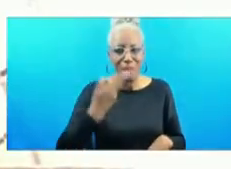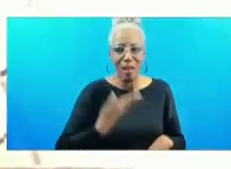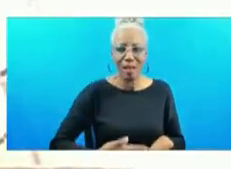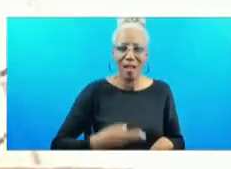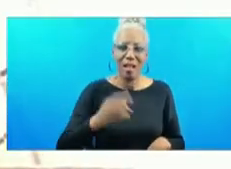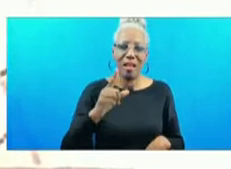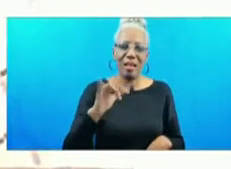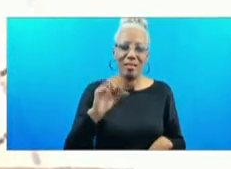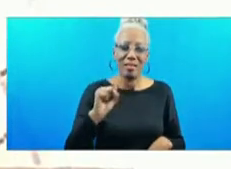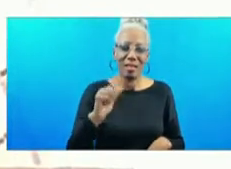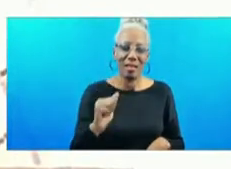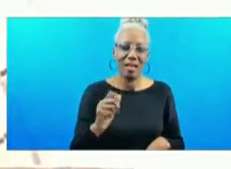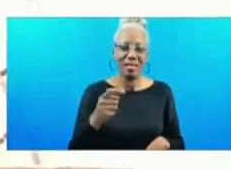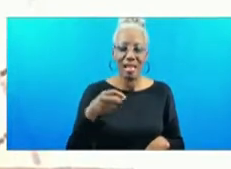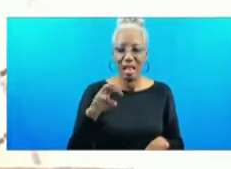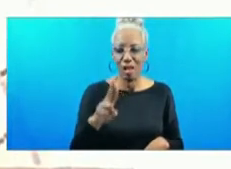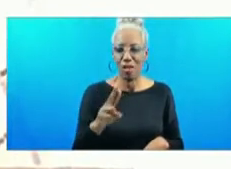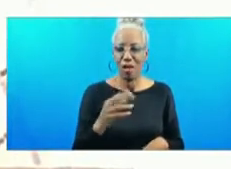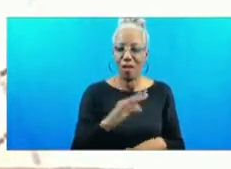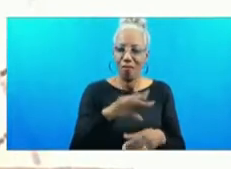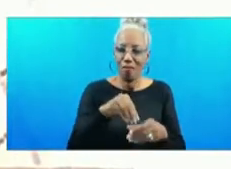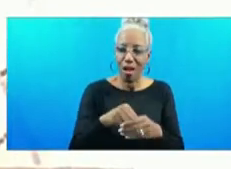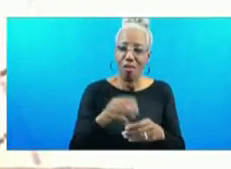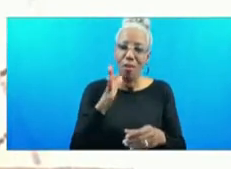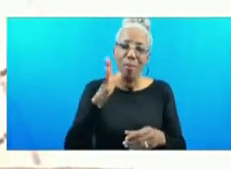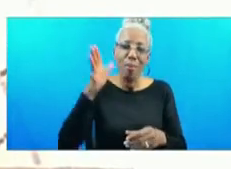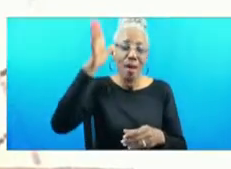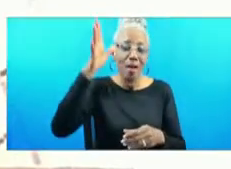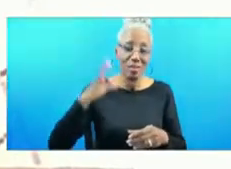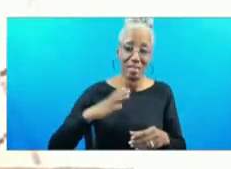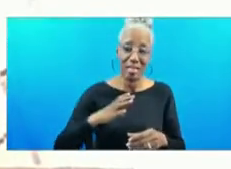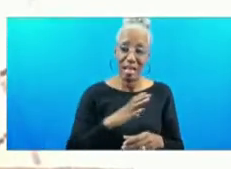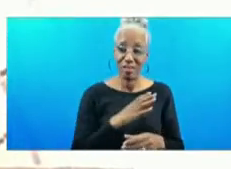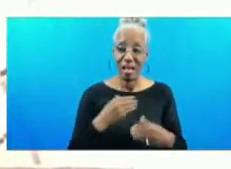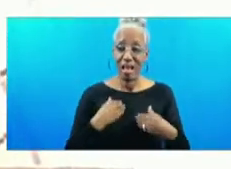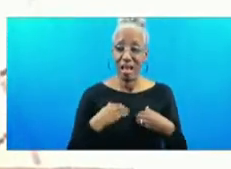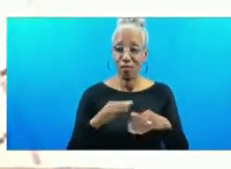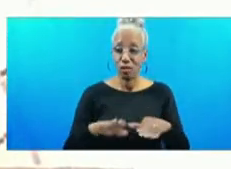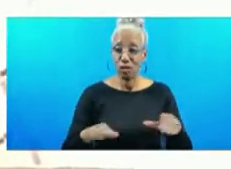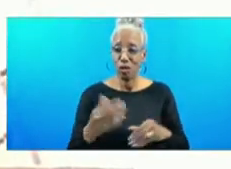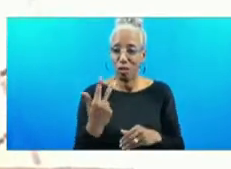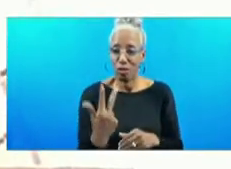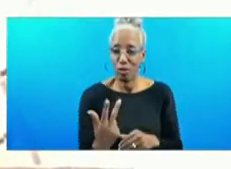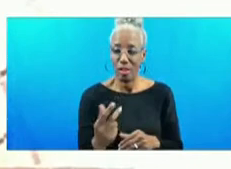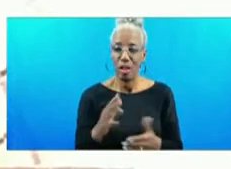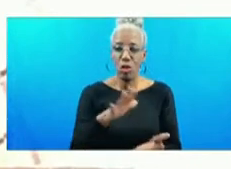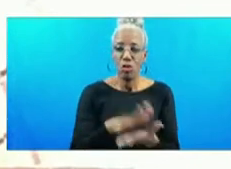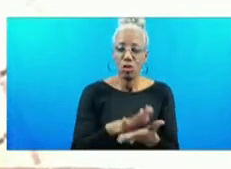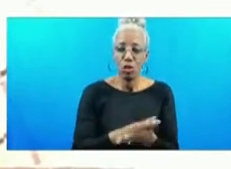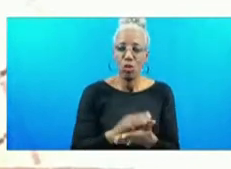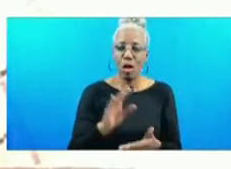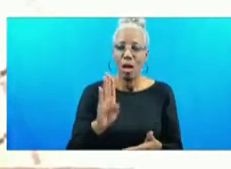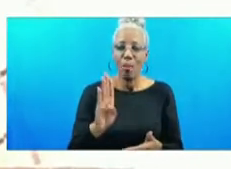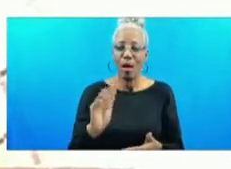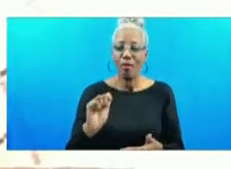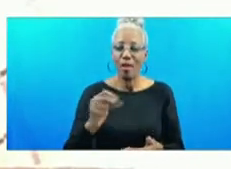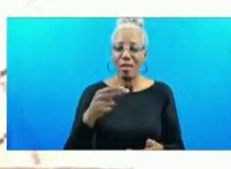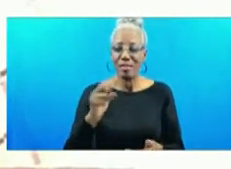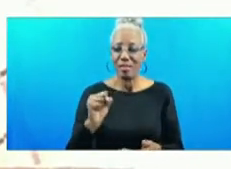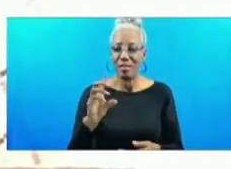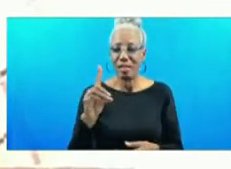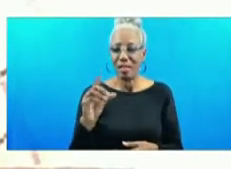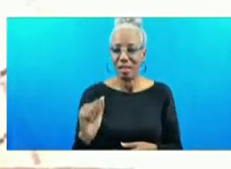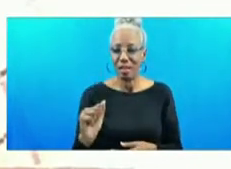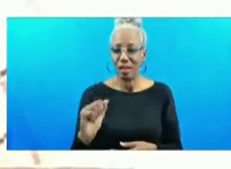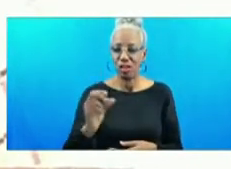I have three children at Bethesda Chevy Chase. My first question is, based on the 2018 ERS